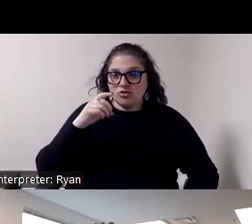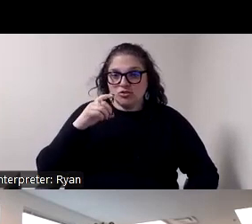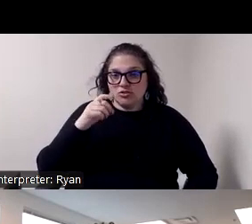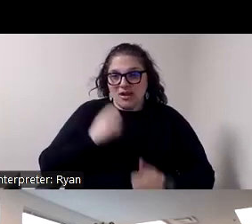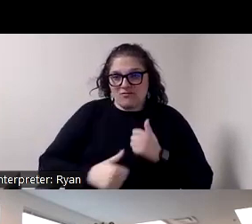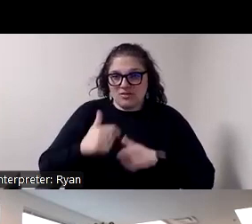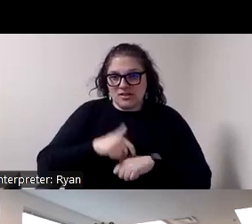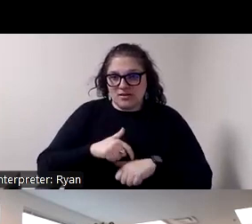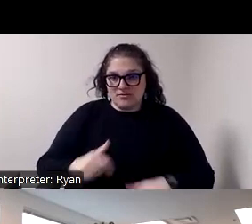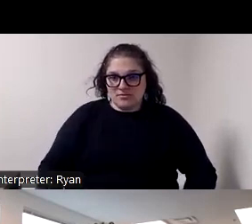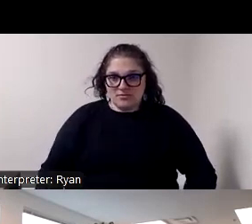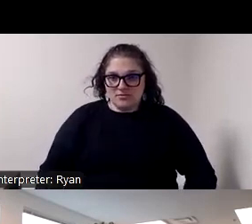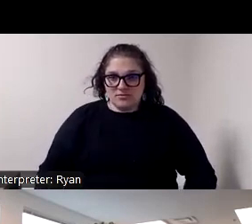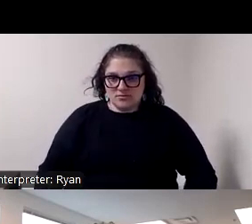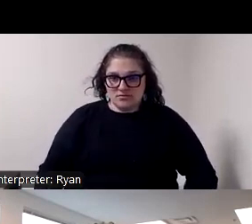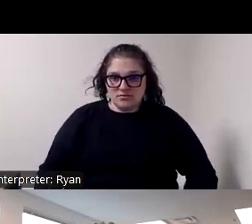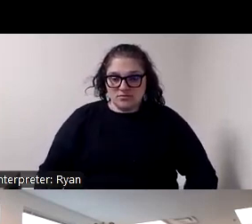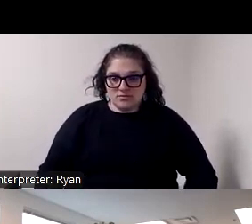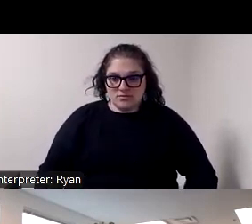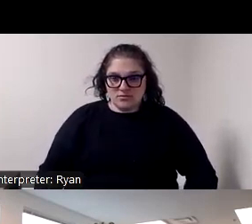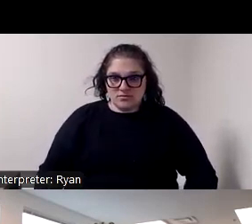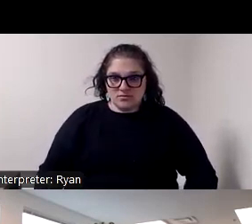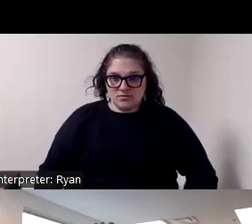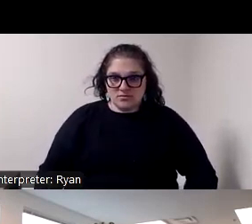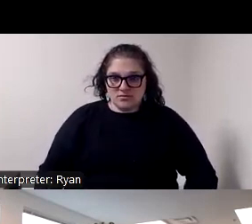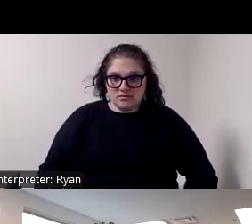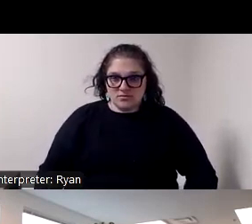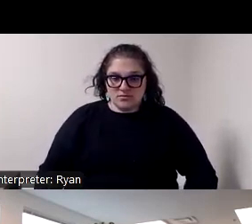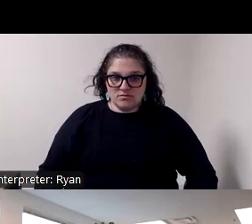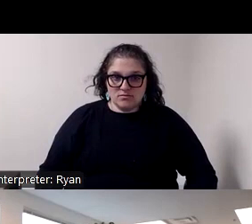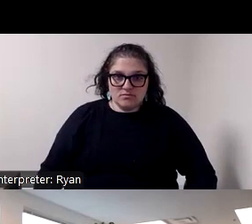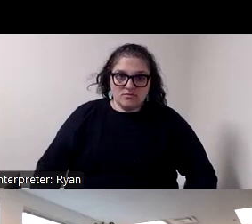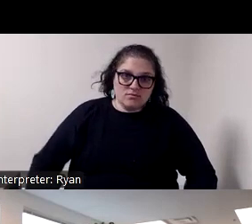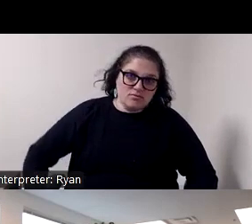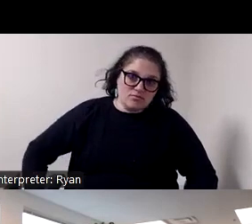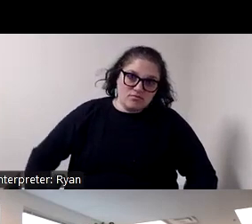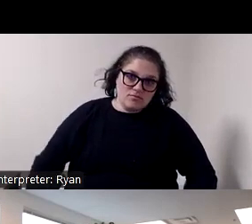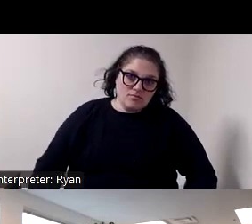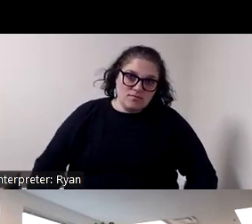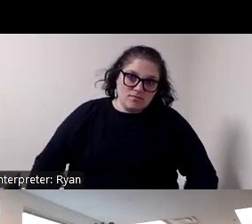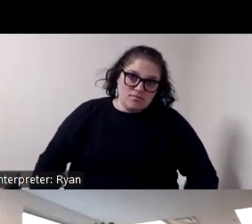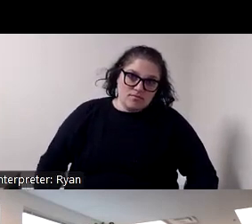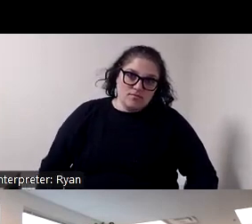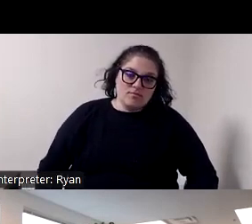finance website. Do we need to submit a hard copy timesheet anytime we flex time?